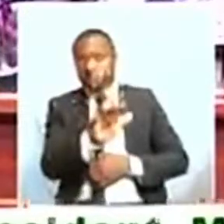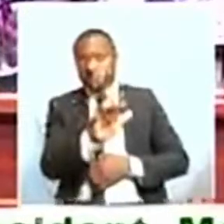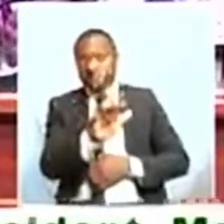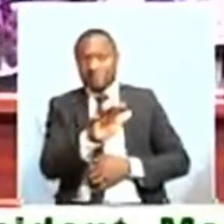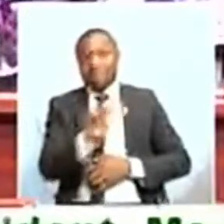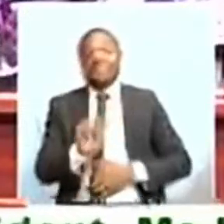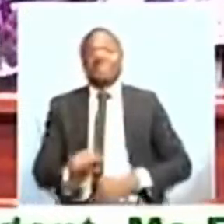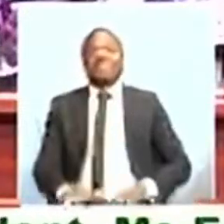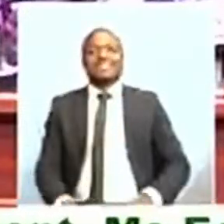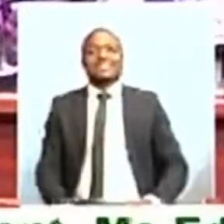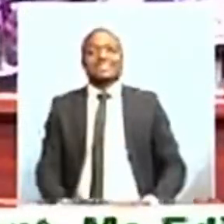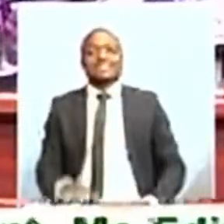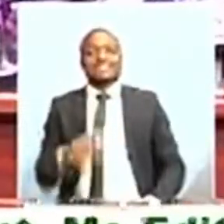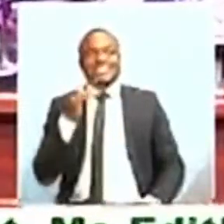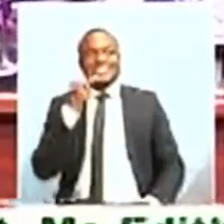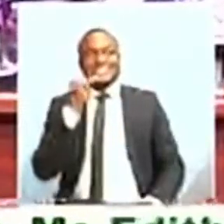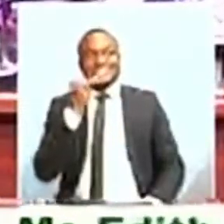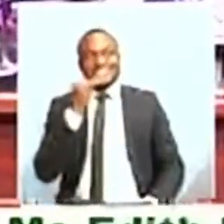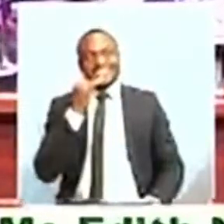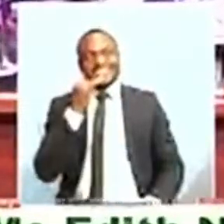sacrosanct.